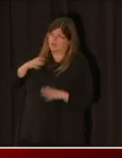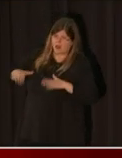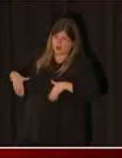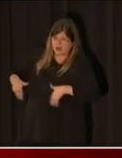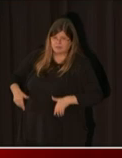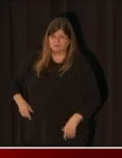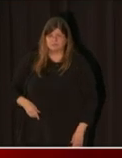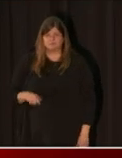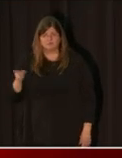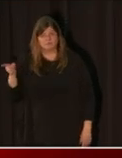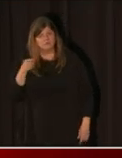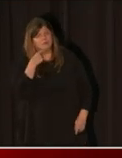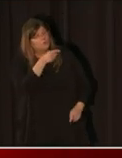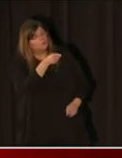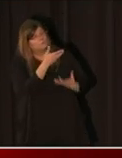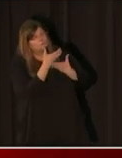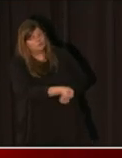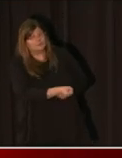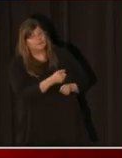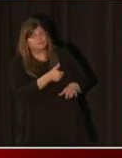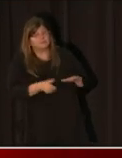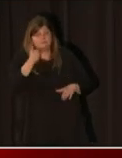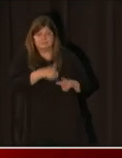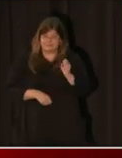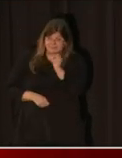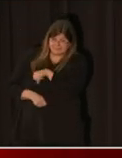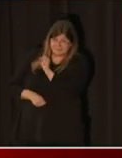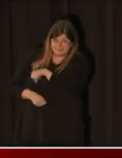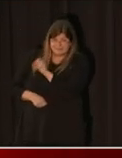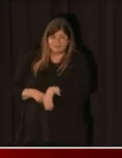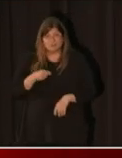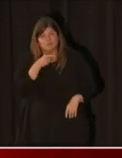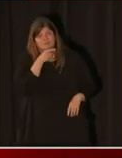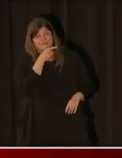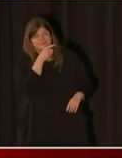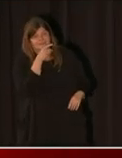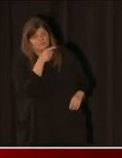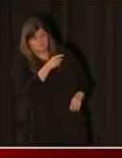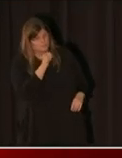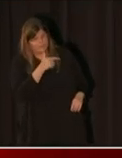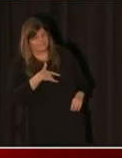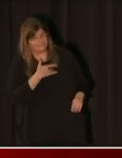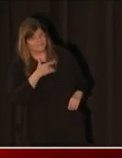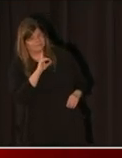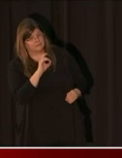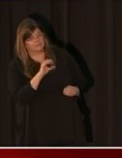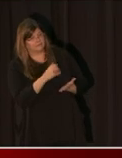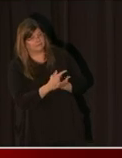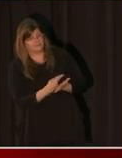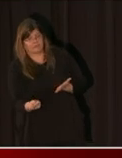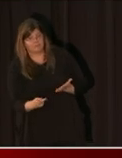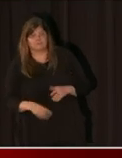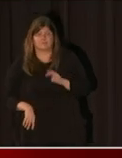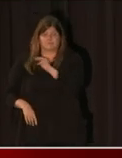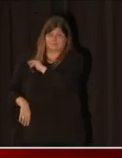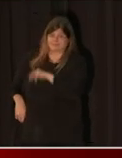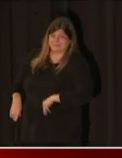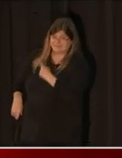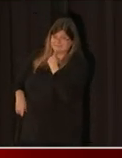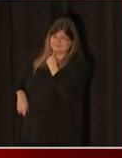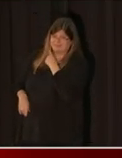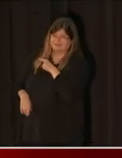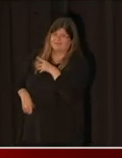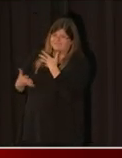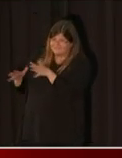there's been no failures there? I've talked to you about the things at length that we have in place, and I